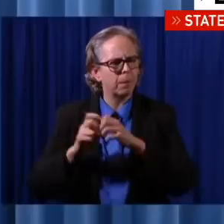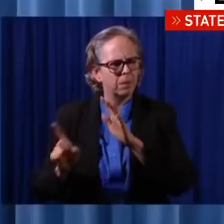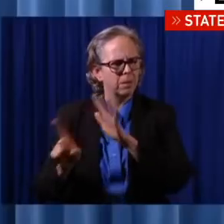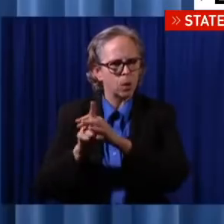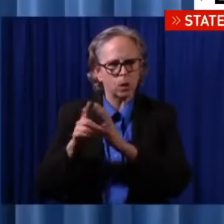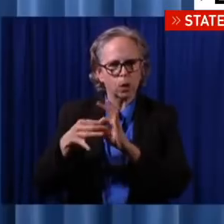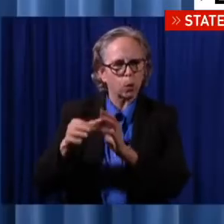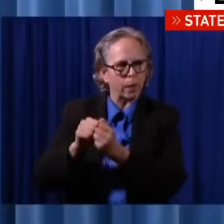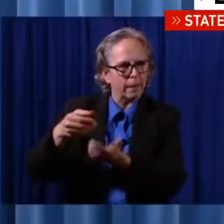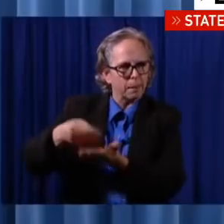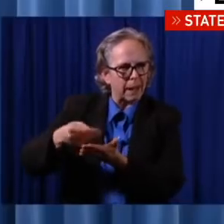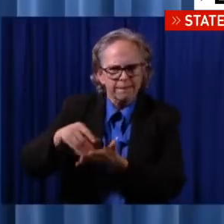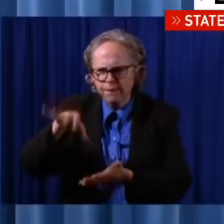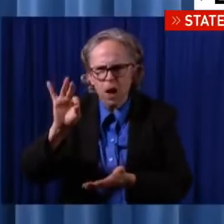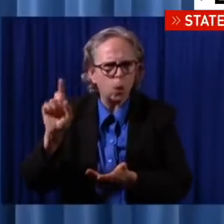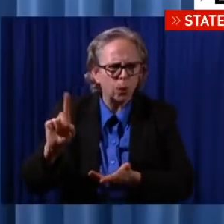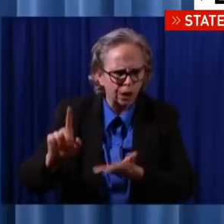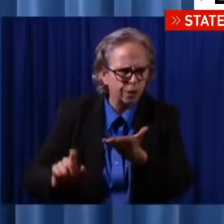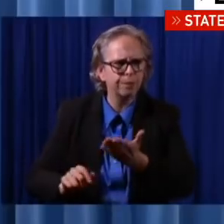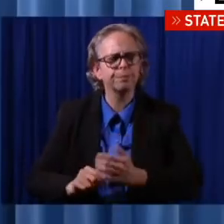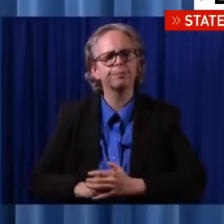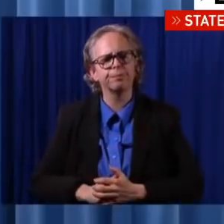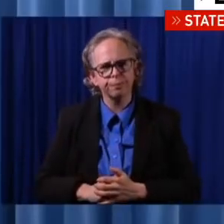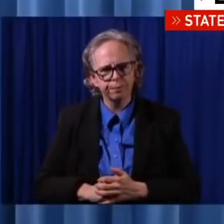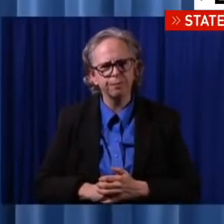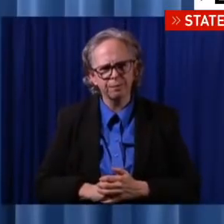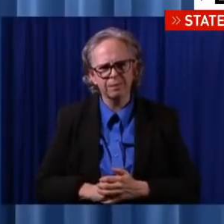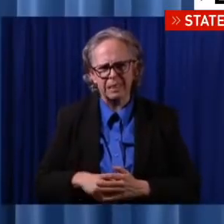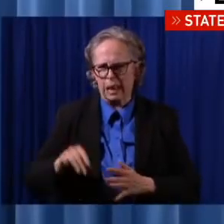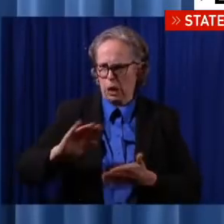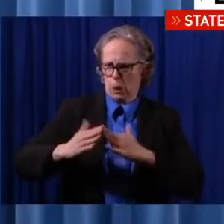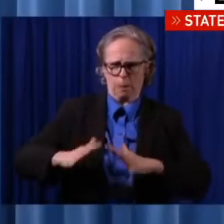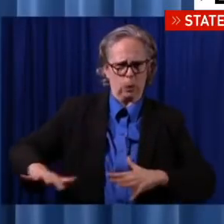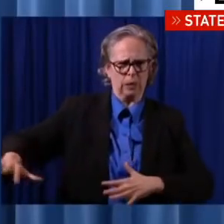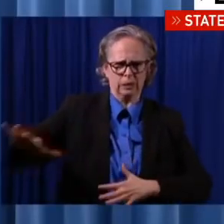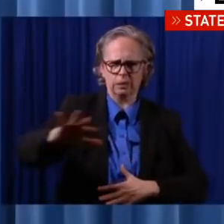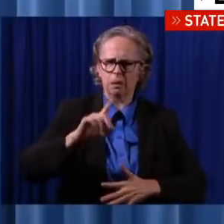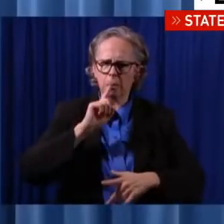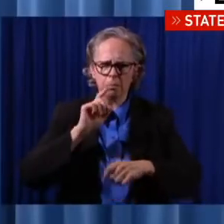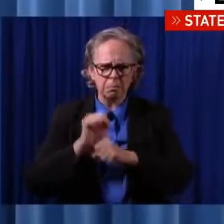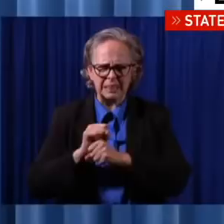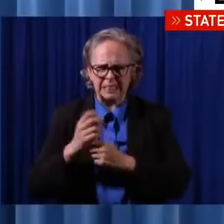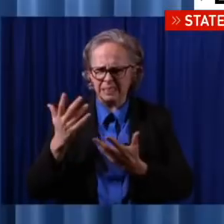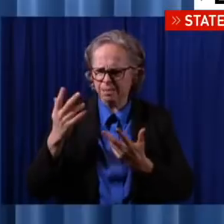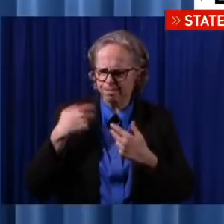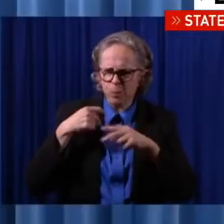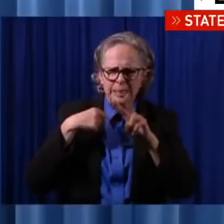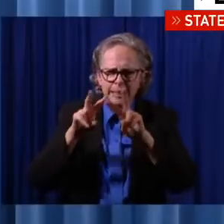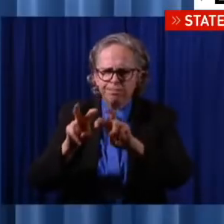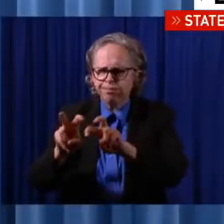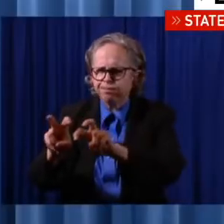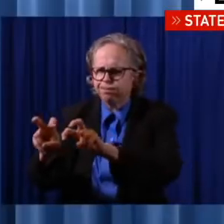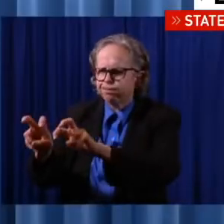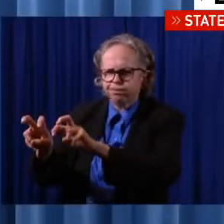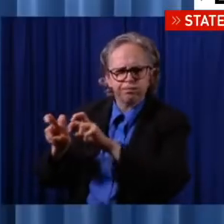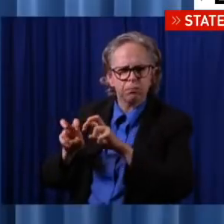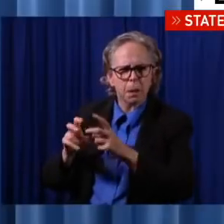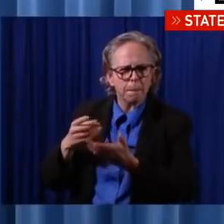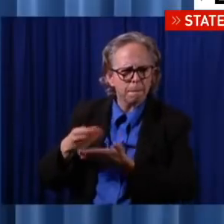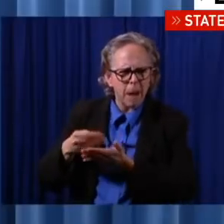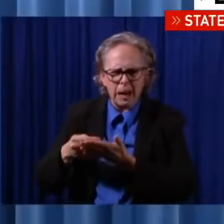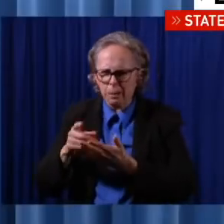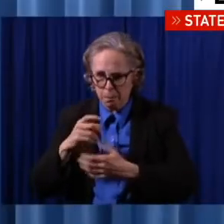of it, that communities are in fact looking at, is making sure